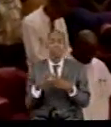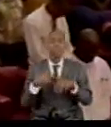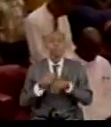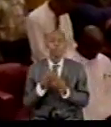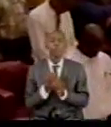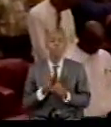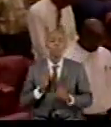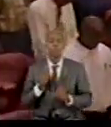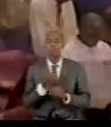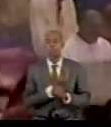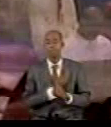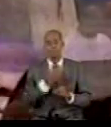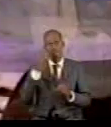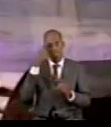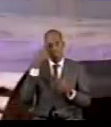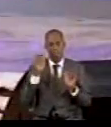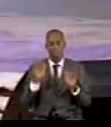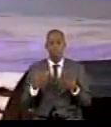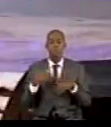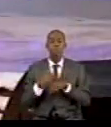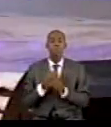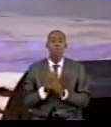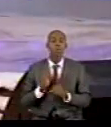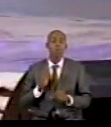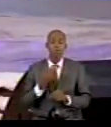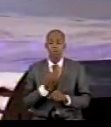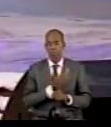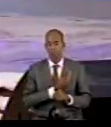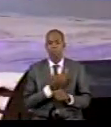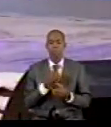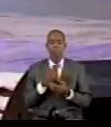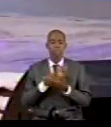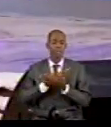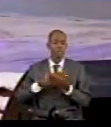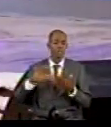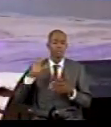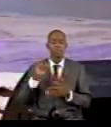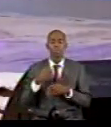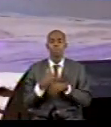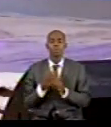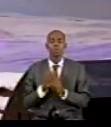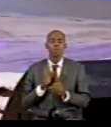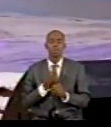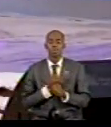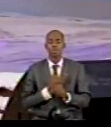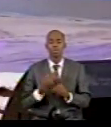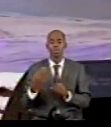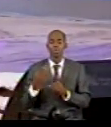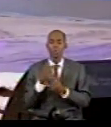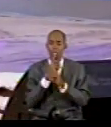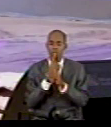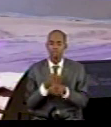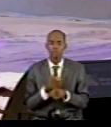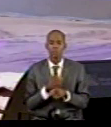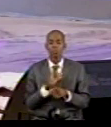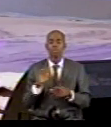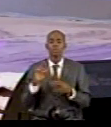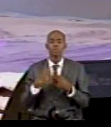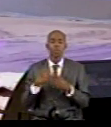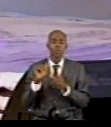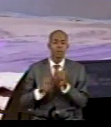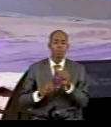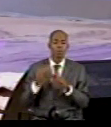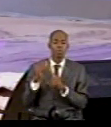us reasonable. Make us righteous. Make us responsive to every word that